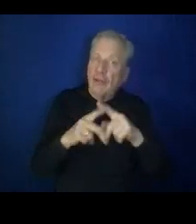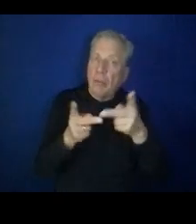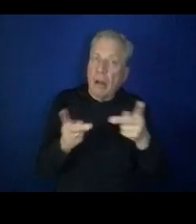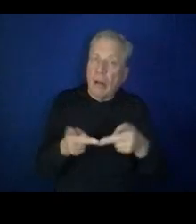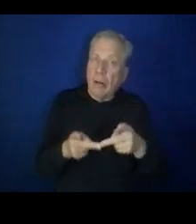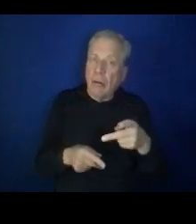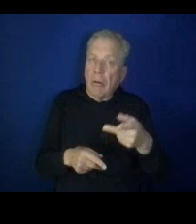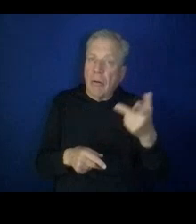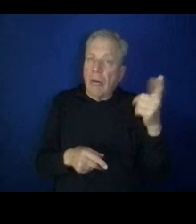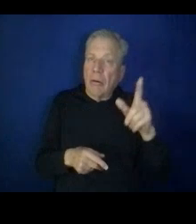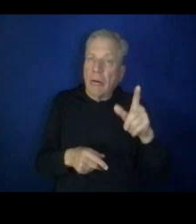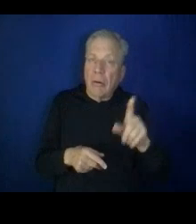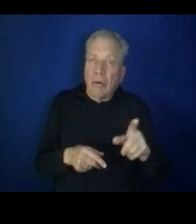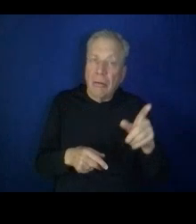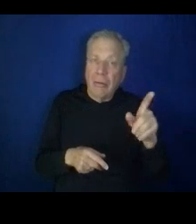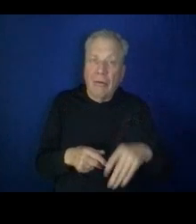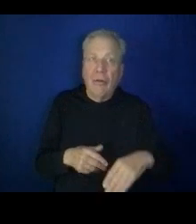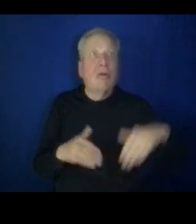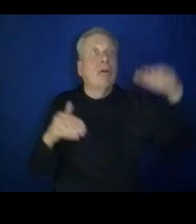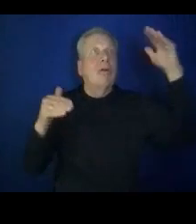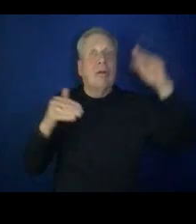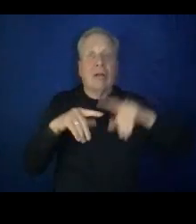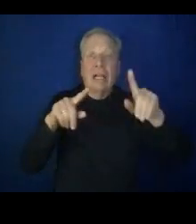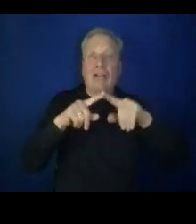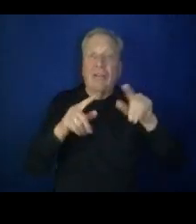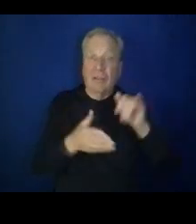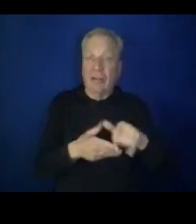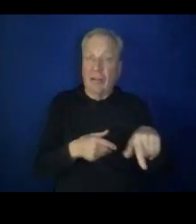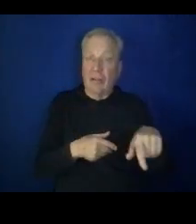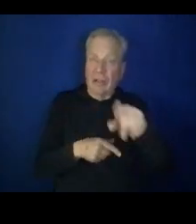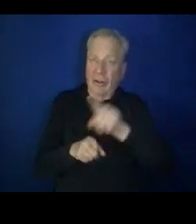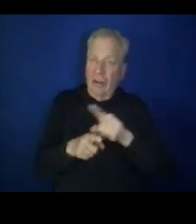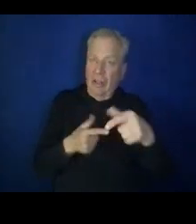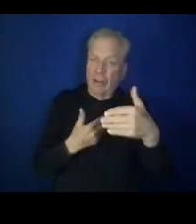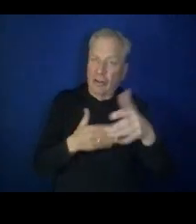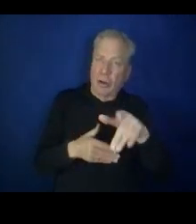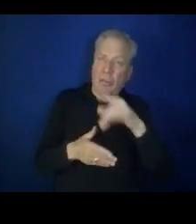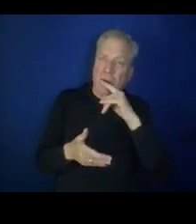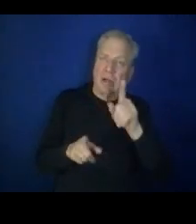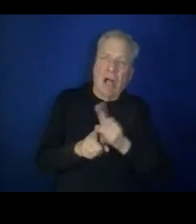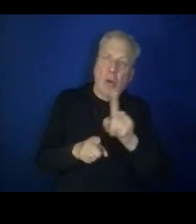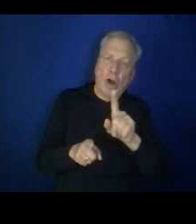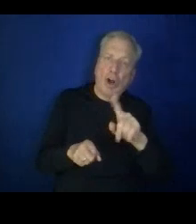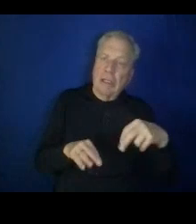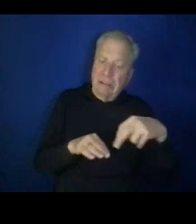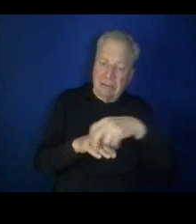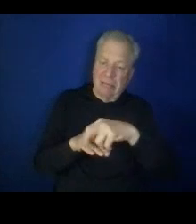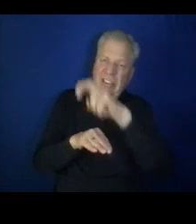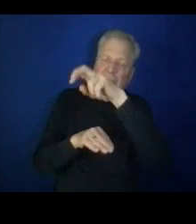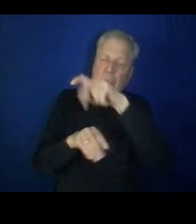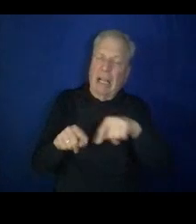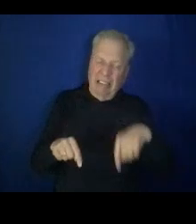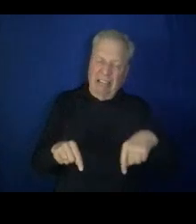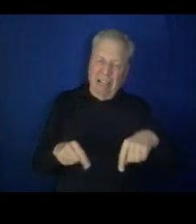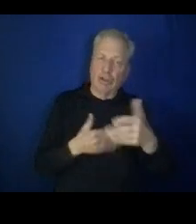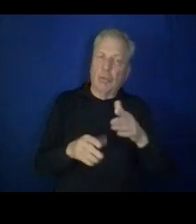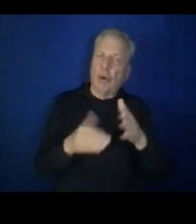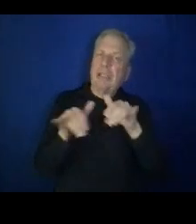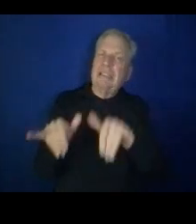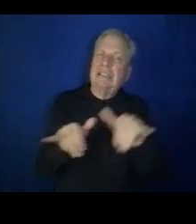tall exclosures about the size of the base of this room, not where the stairs go up. And what they'll